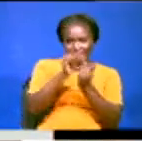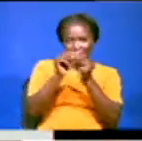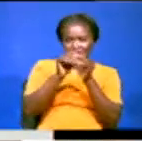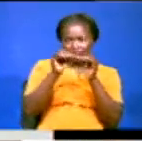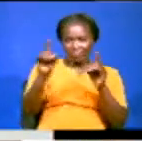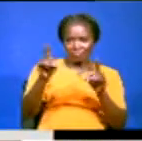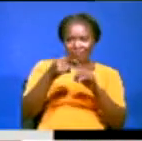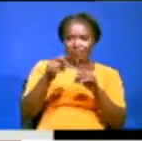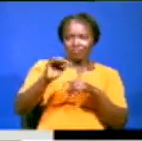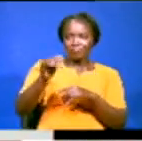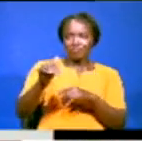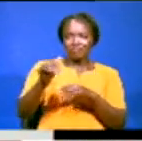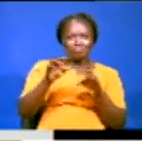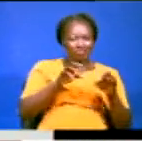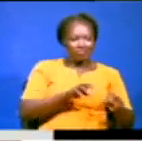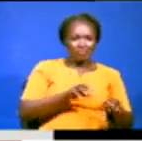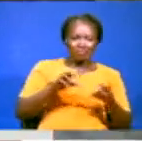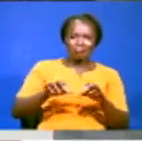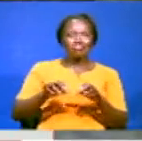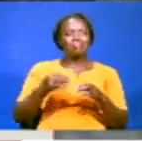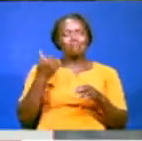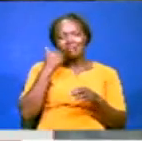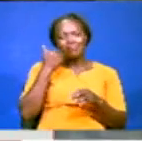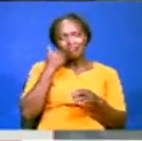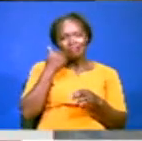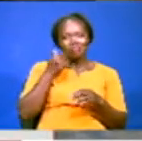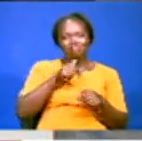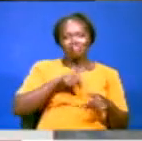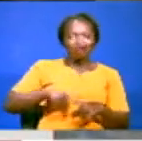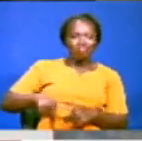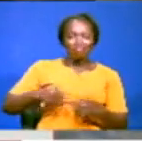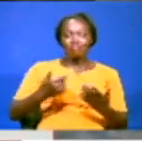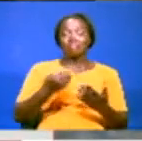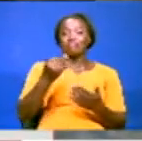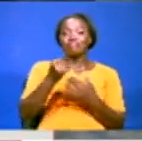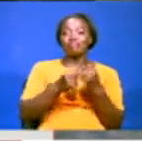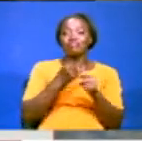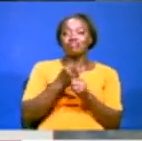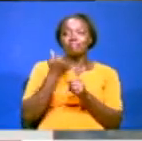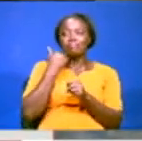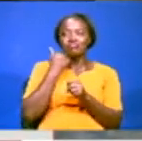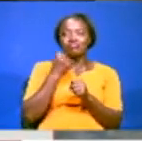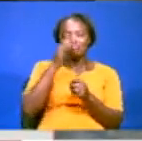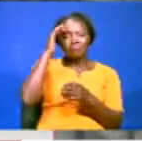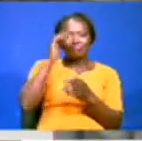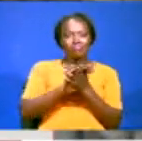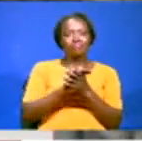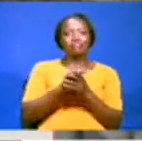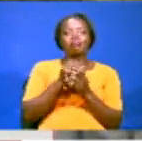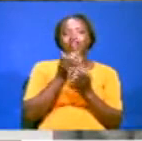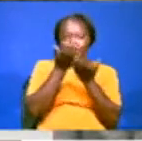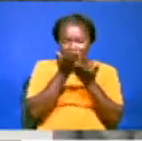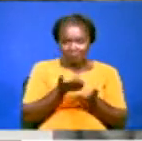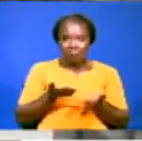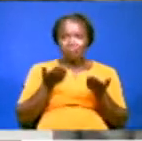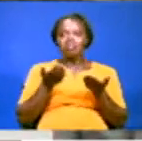town, who has suffered fistula for over 30 years, a disease communities believe is as a result of witchcraft. Sasa ile